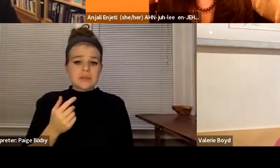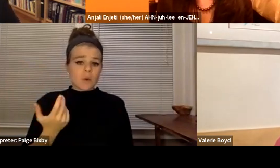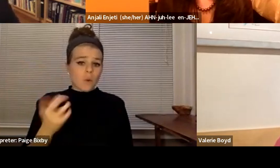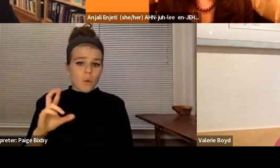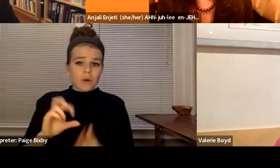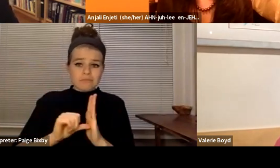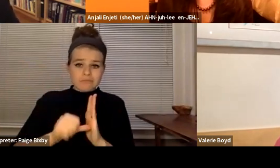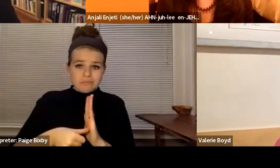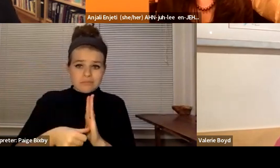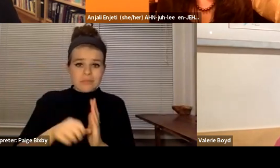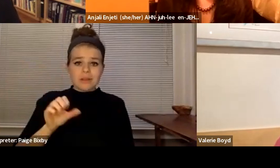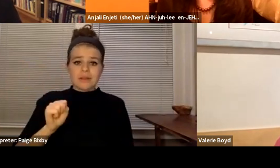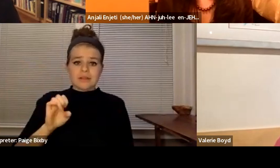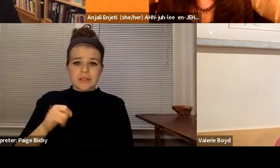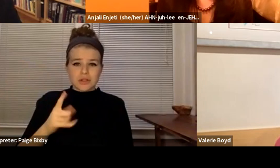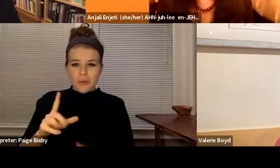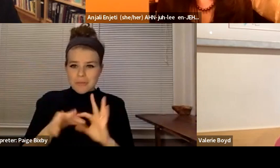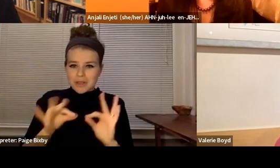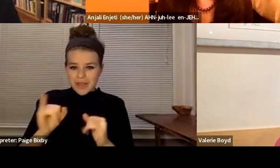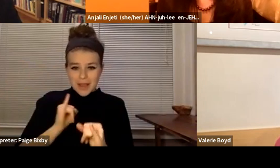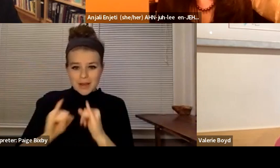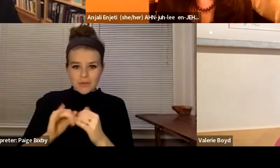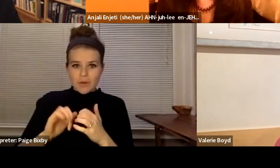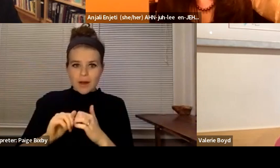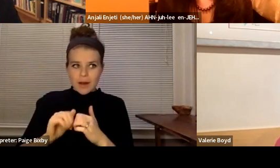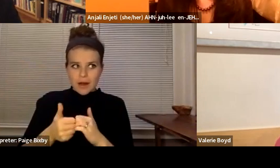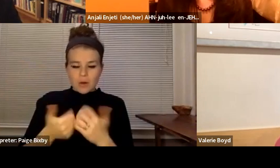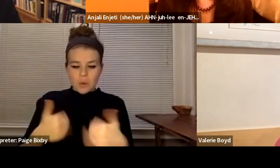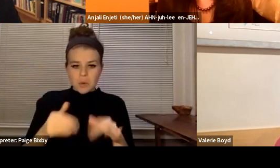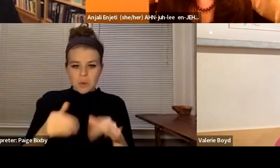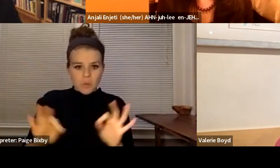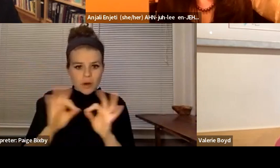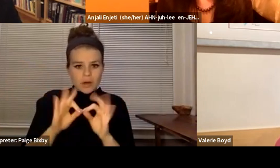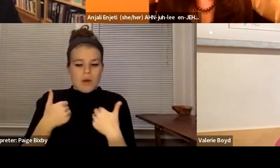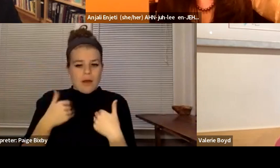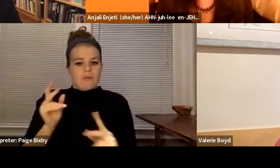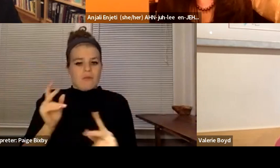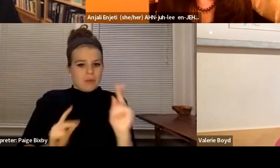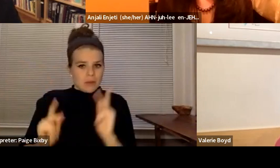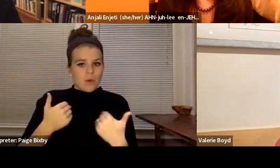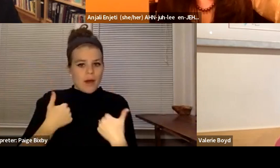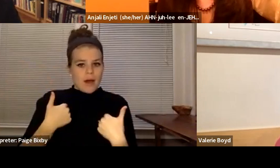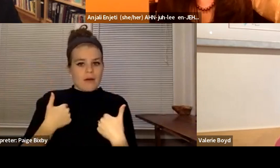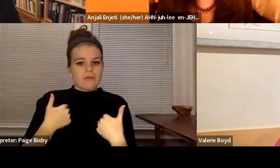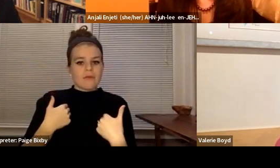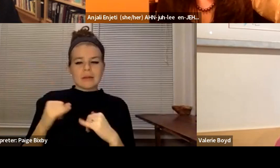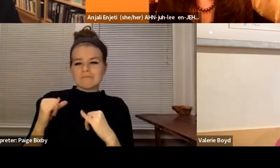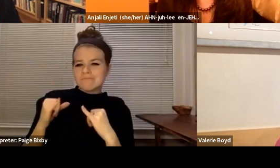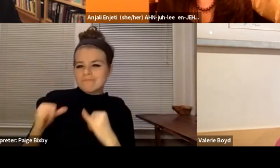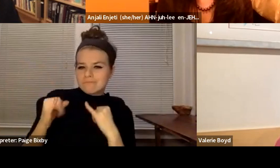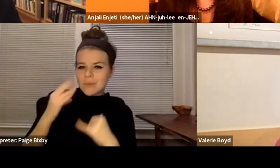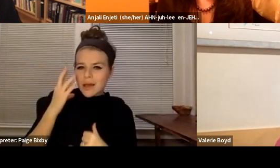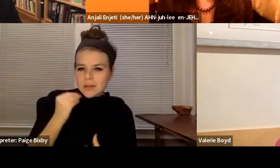what Sejal said in an interview about how important that is to have folks who have a common experience or